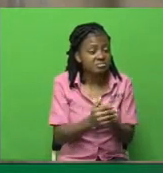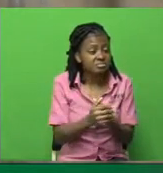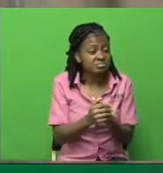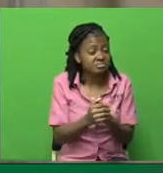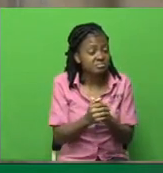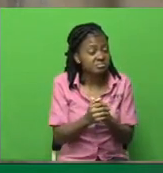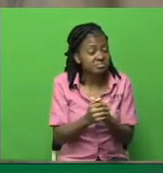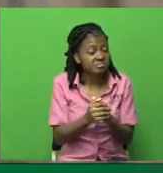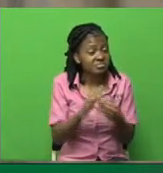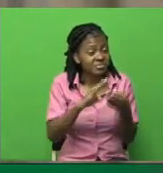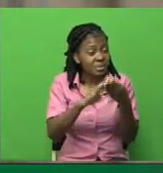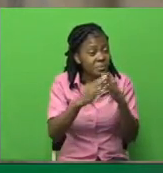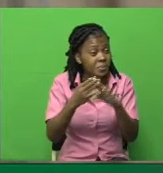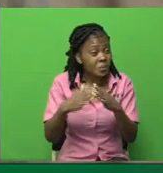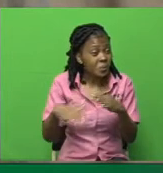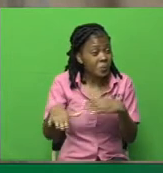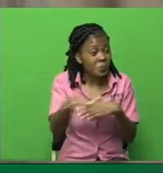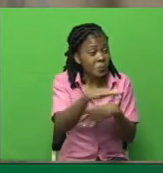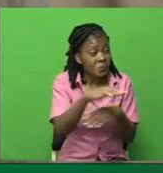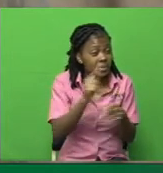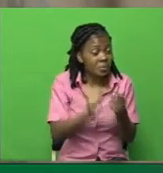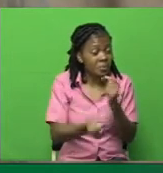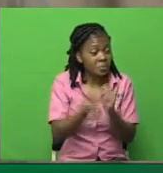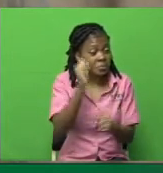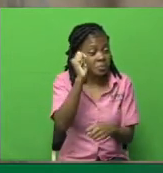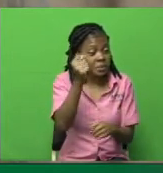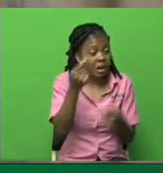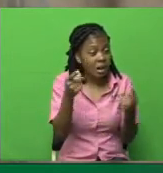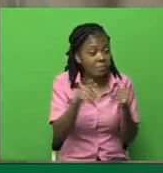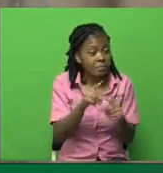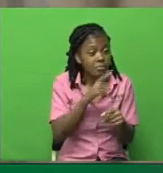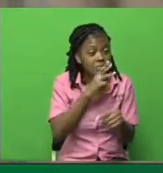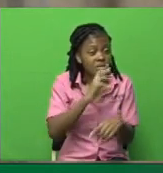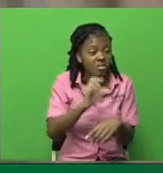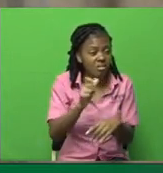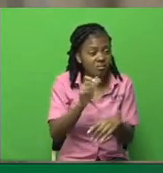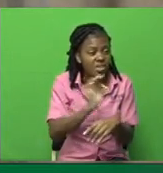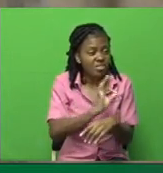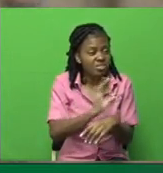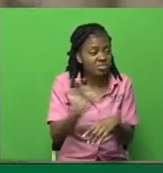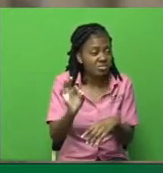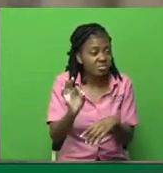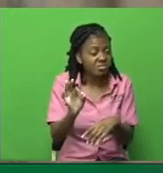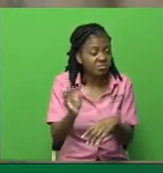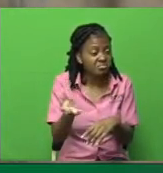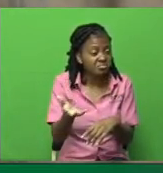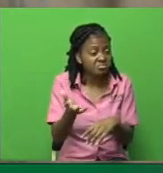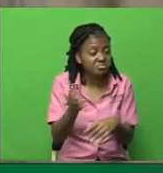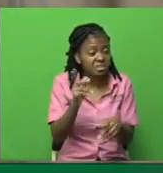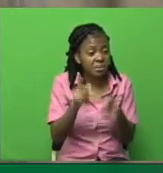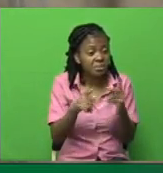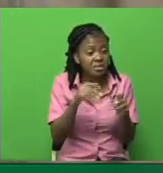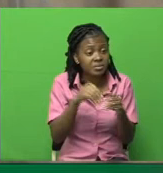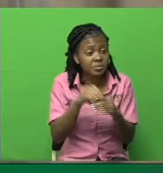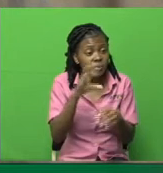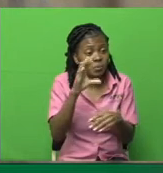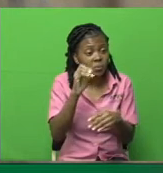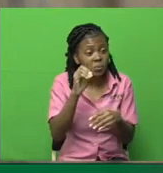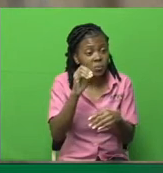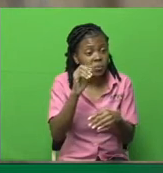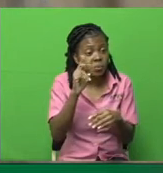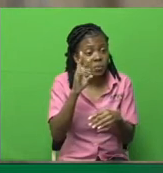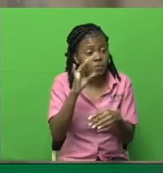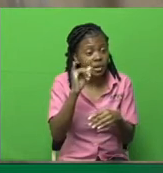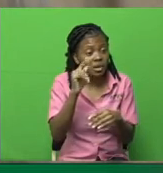communities across the country have been plagued with dry Taps you only have to ask people in corporate who protested last week in Digger Martin